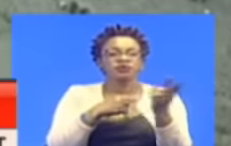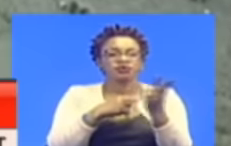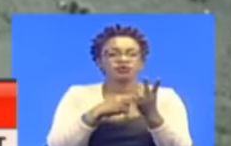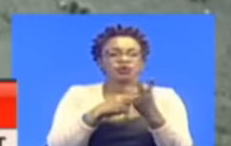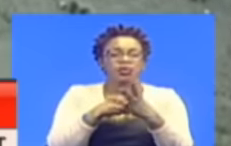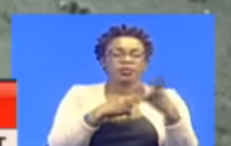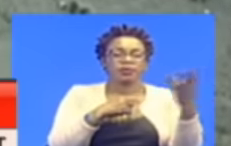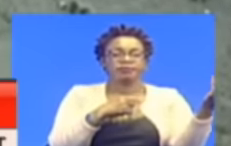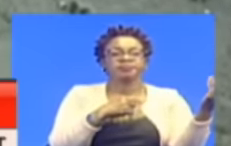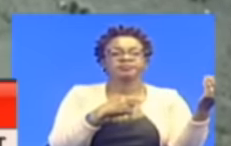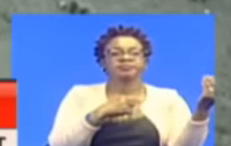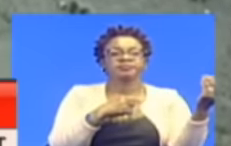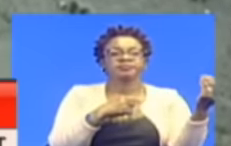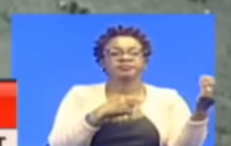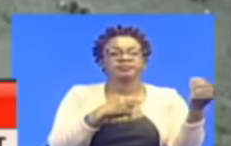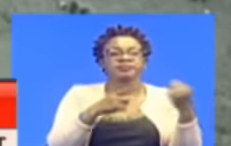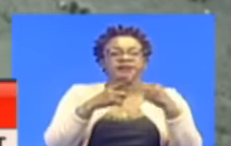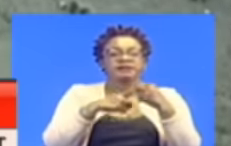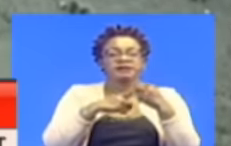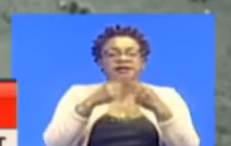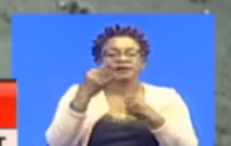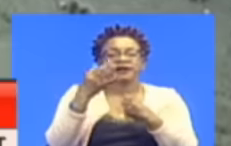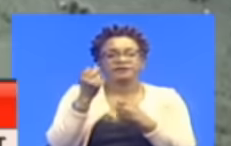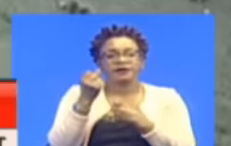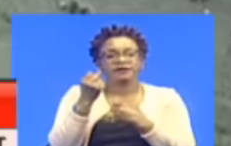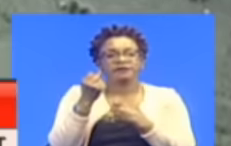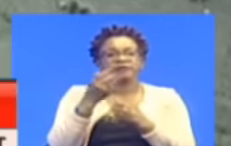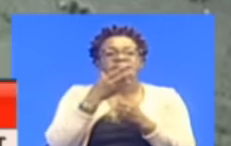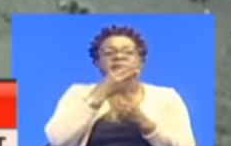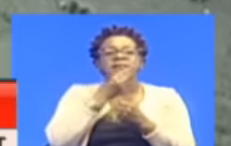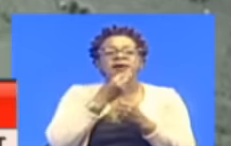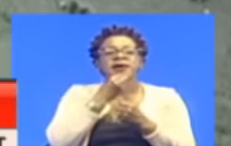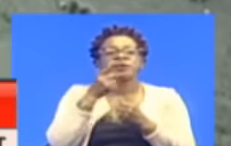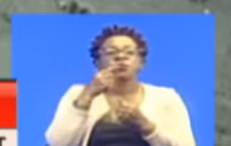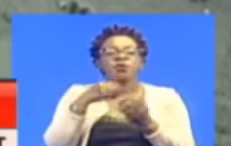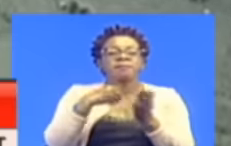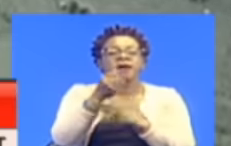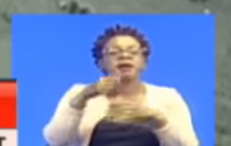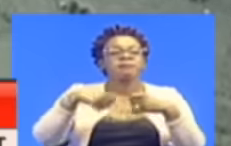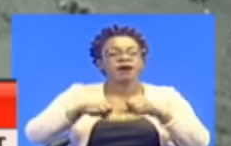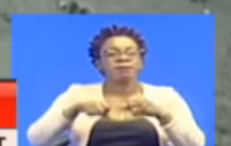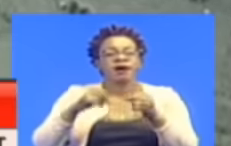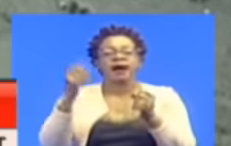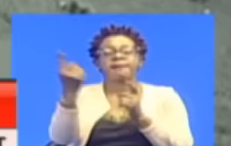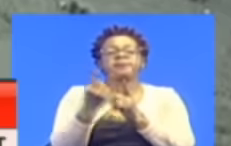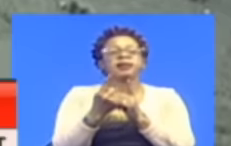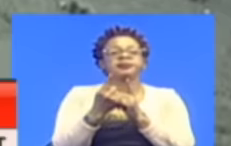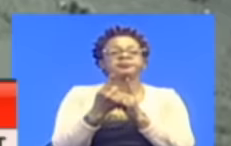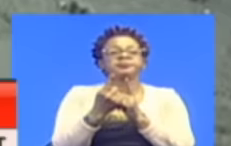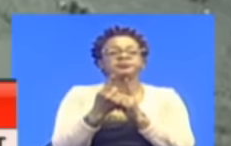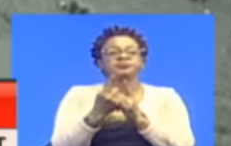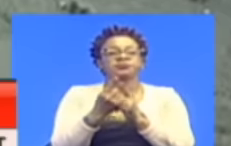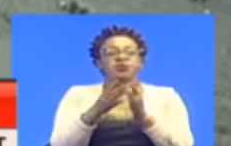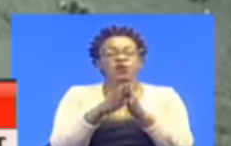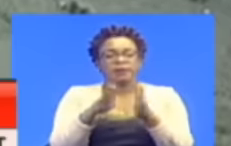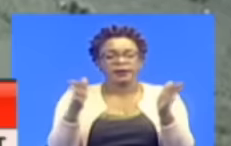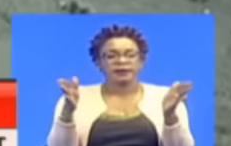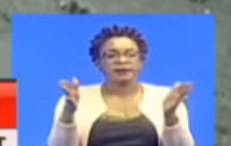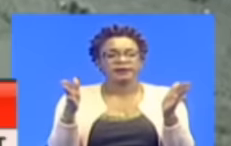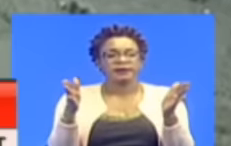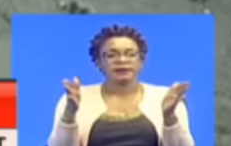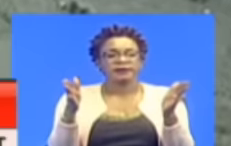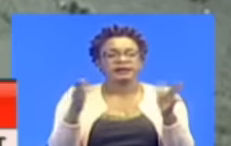together. 6:35 a.m. The man who had gone to pay for a boda boda appears. He unlocks the vehicle's door. At